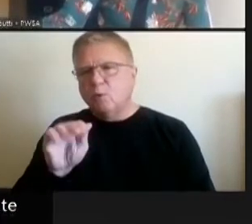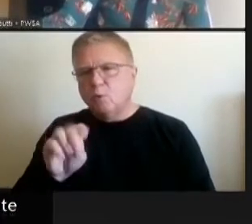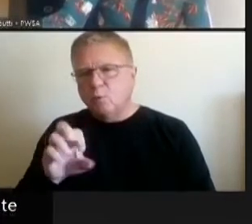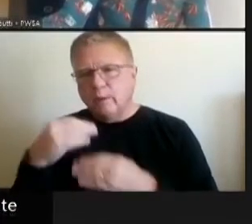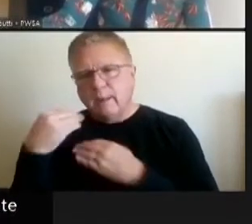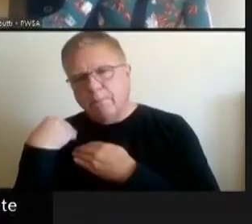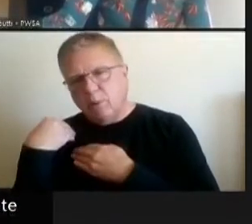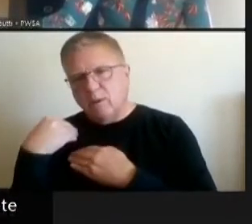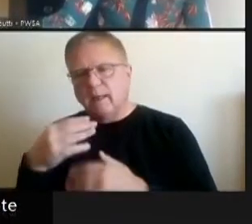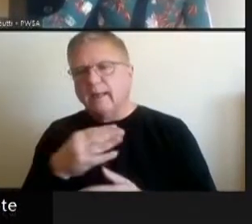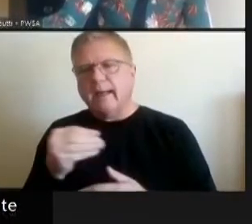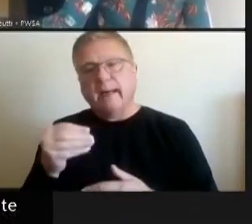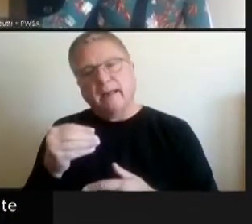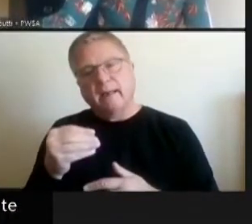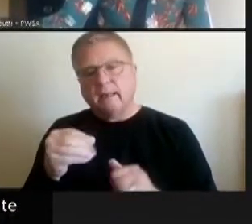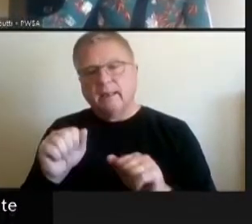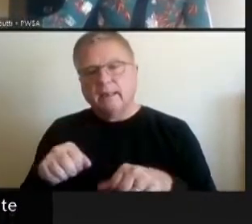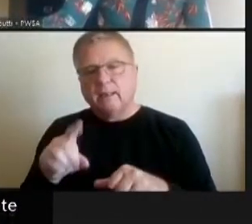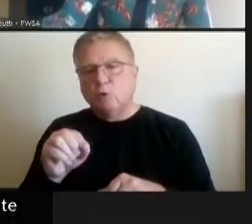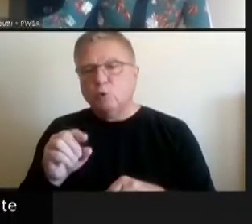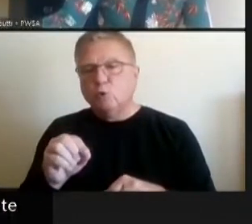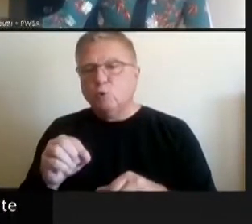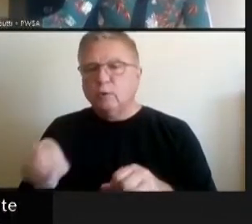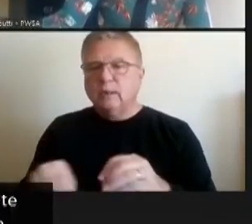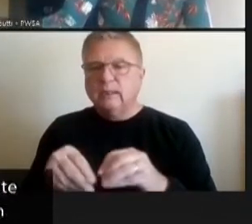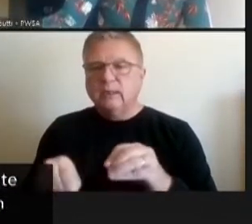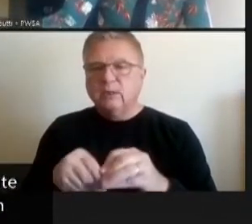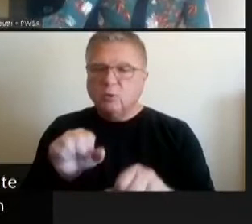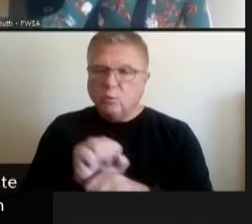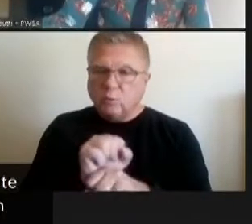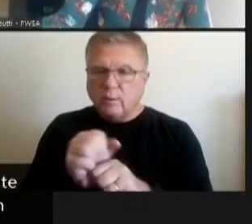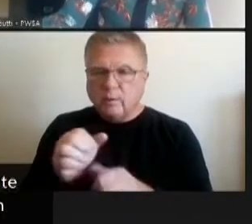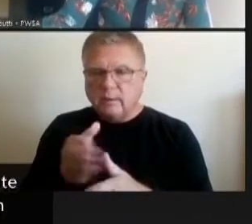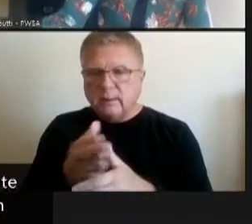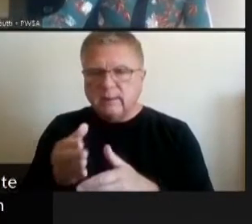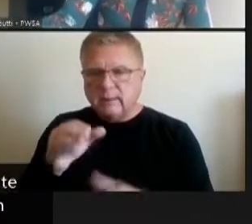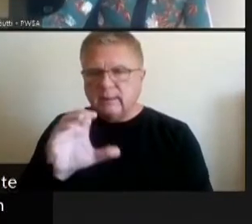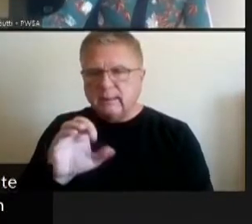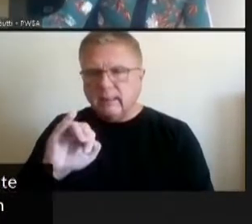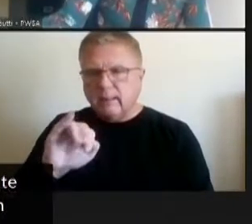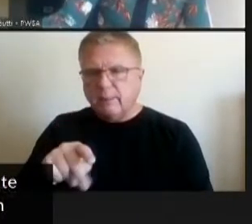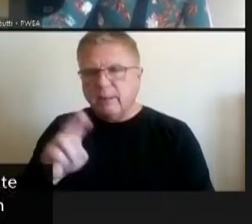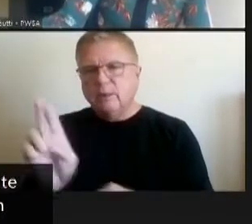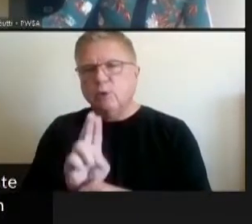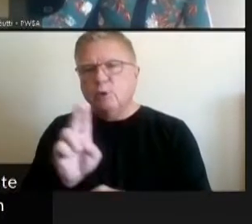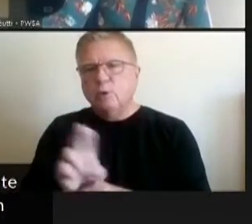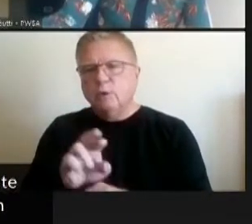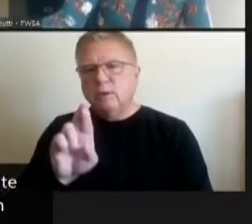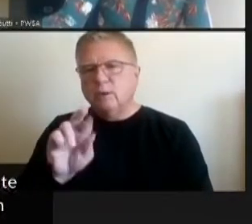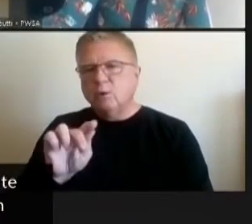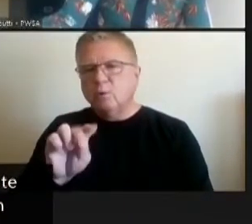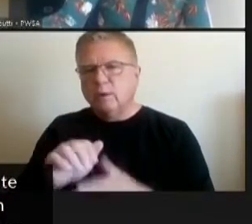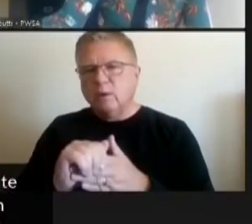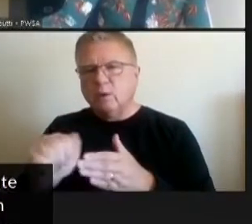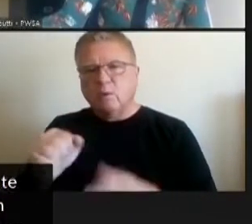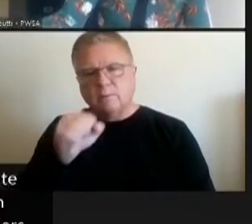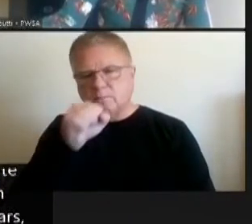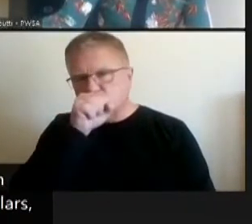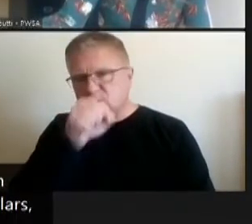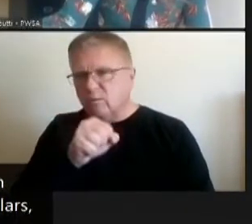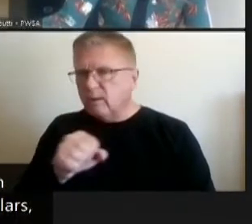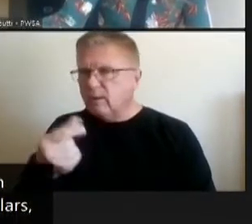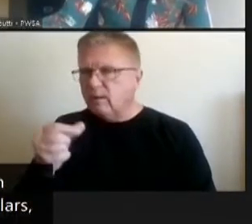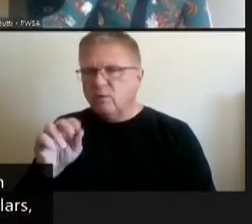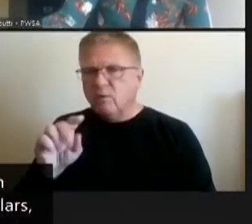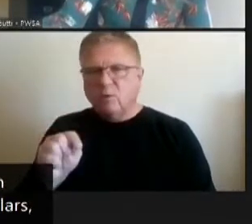we're able to do additional work within our CIP using the rate dollars. So we love grant dollars. We know that there's a